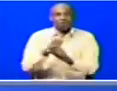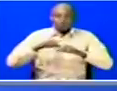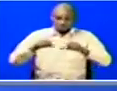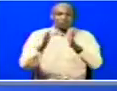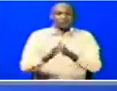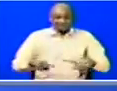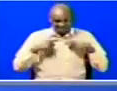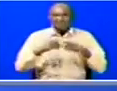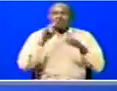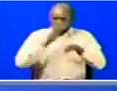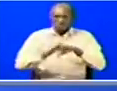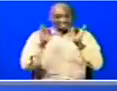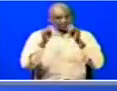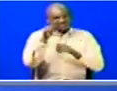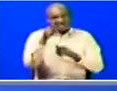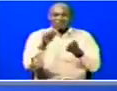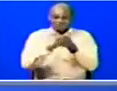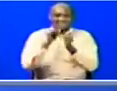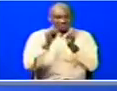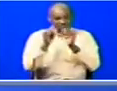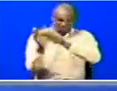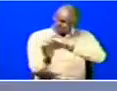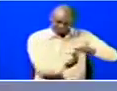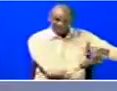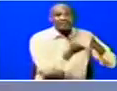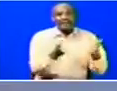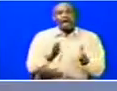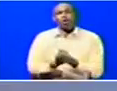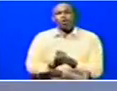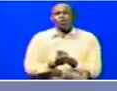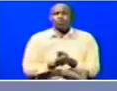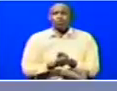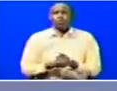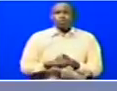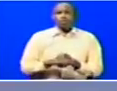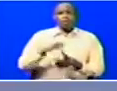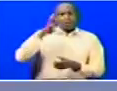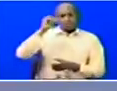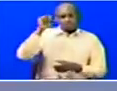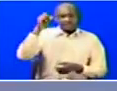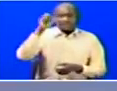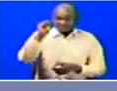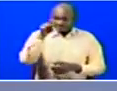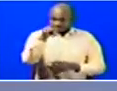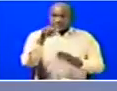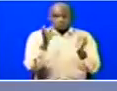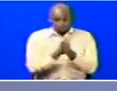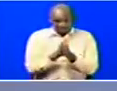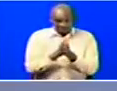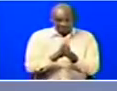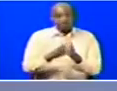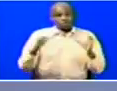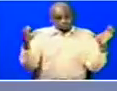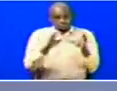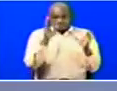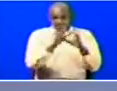Living. All right, some good news there for a Friday night. All right, let's now move on. And Moses Owaga and his diving